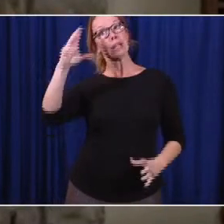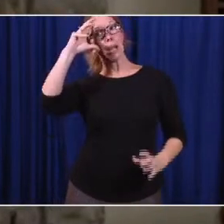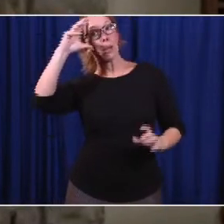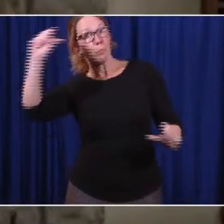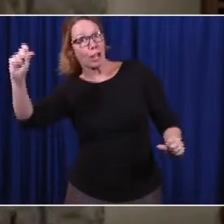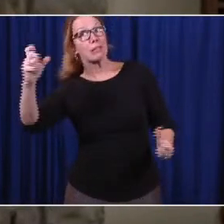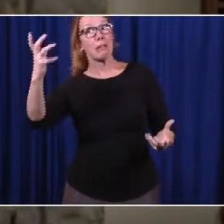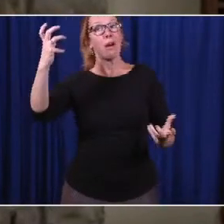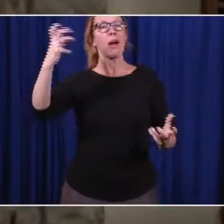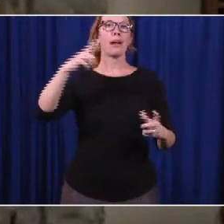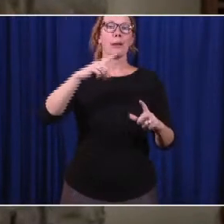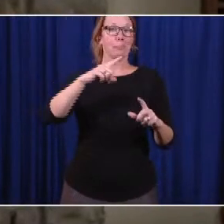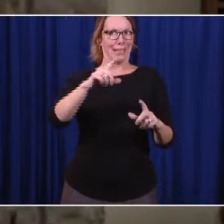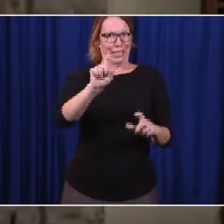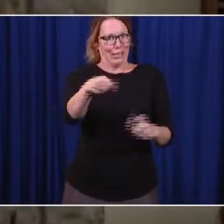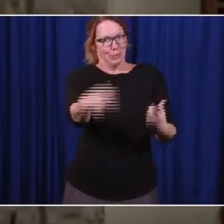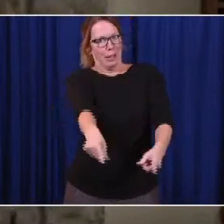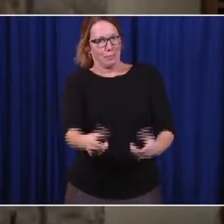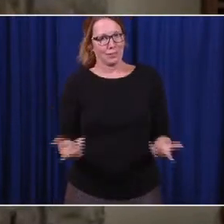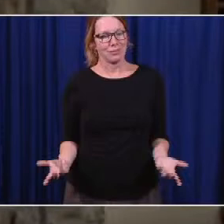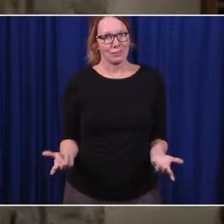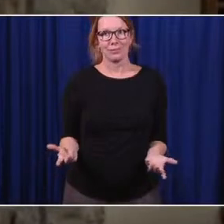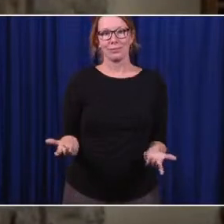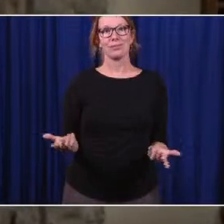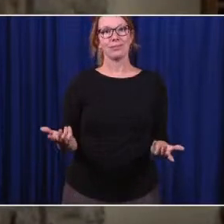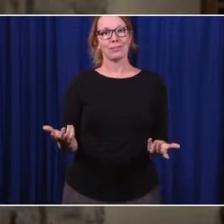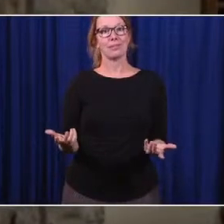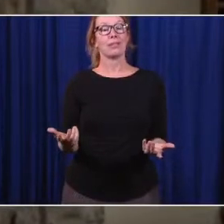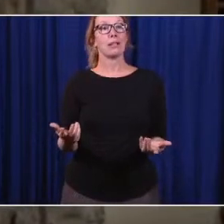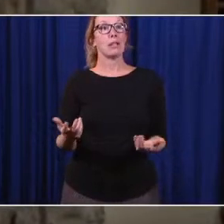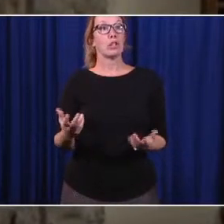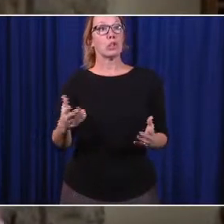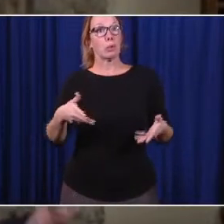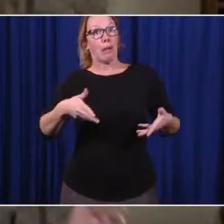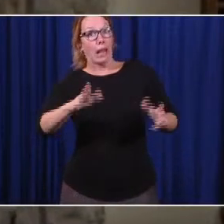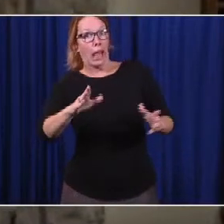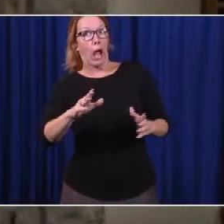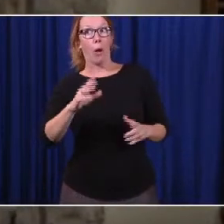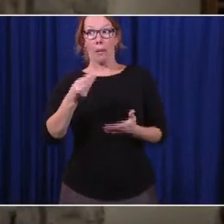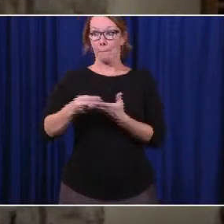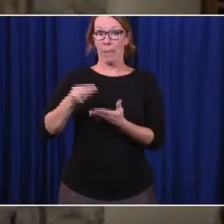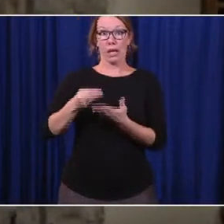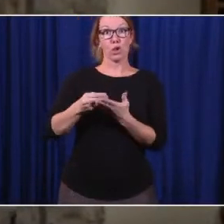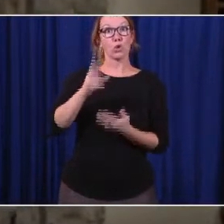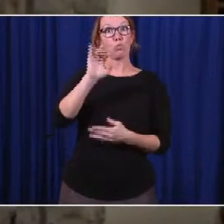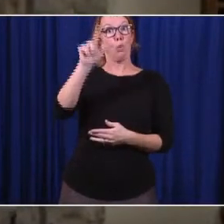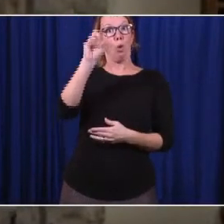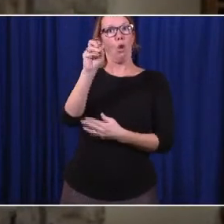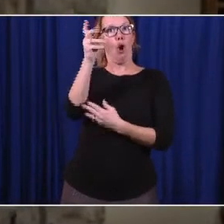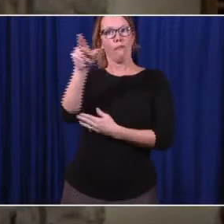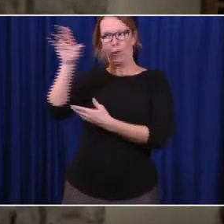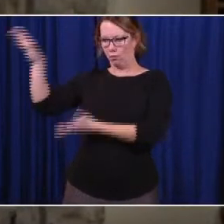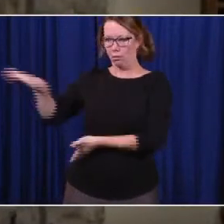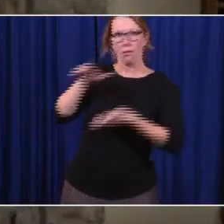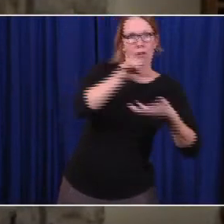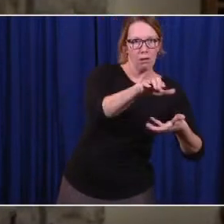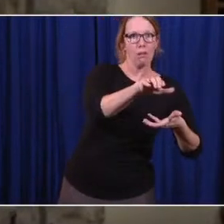to happen. Everything from allowing us to roll money over so that we don't have to